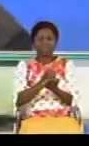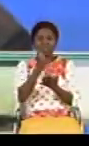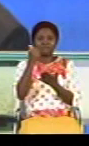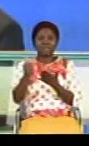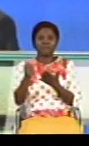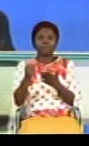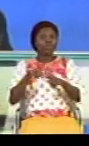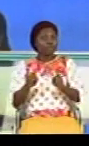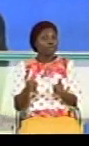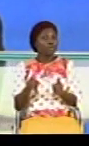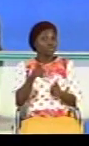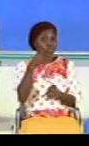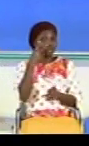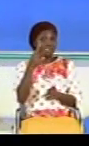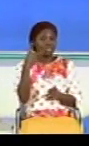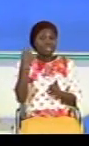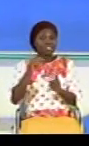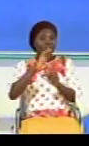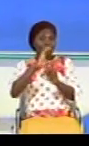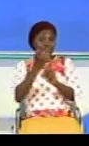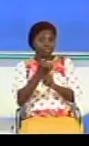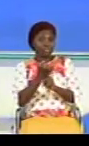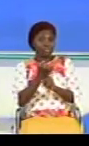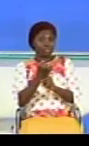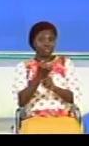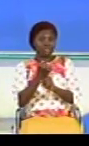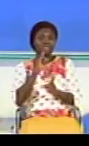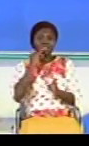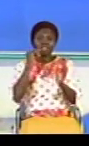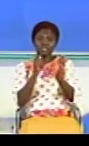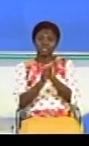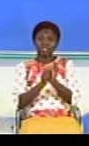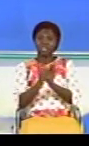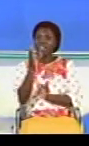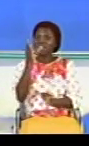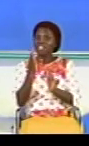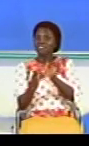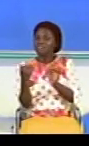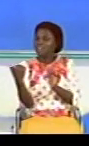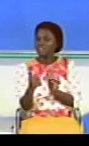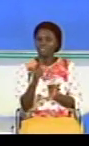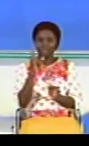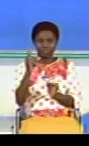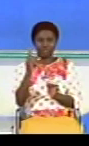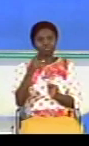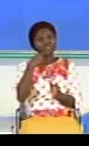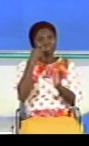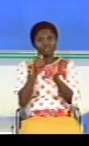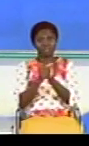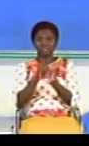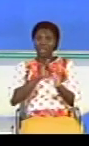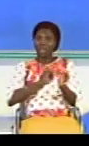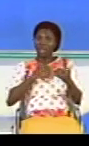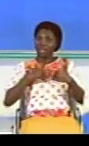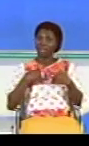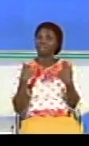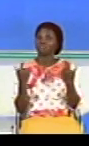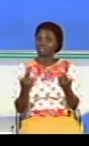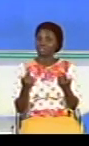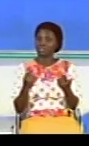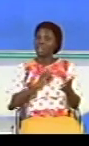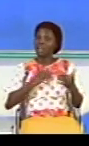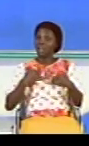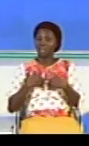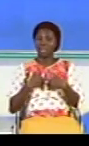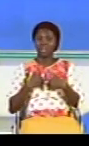the condition, if any say, I have sinned and perverted